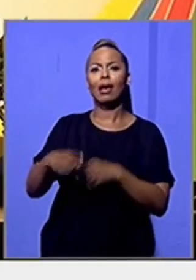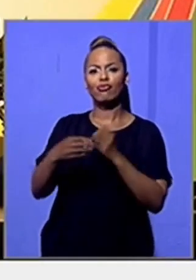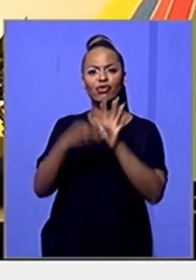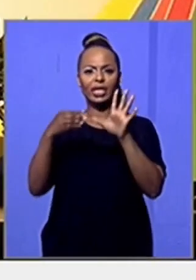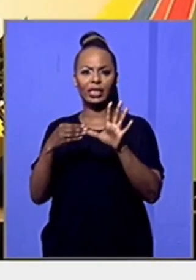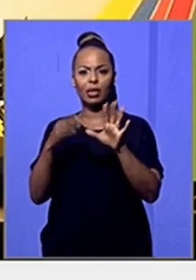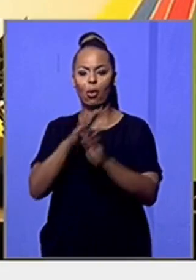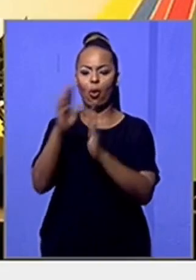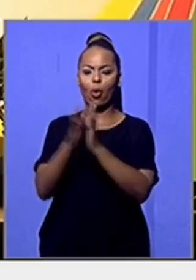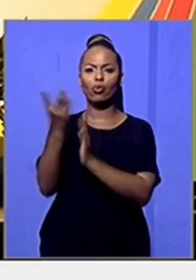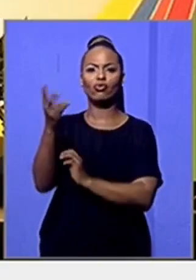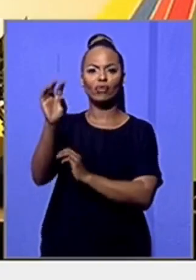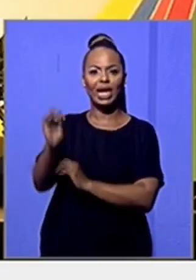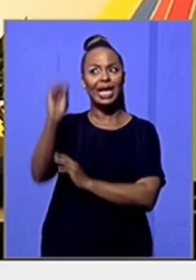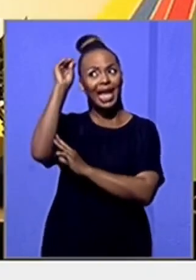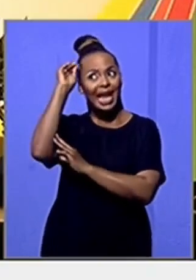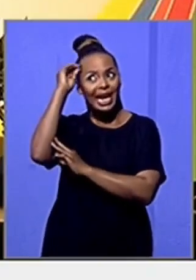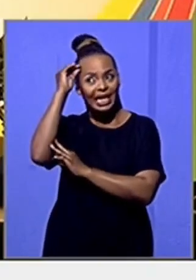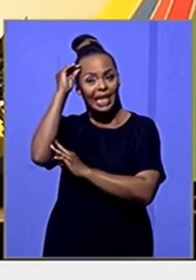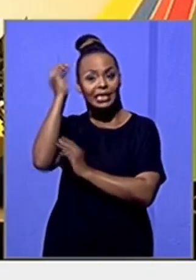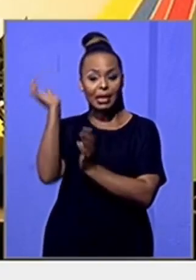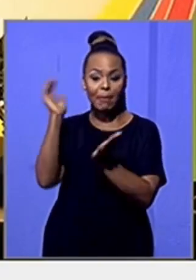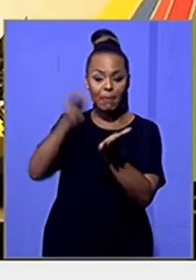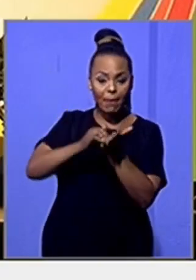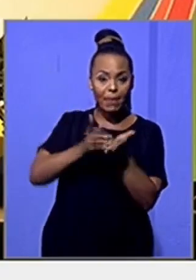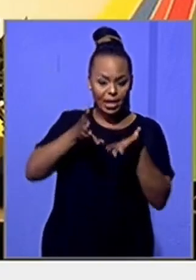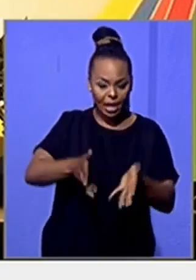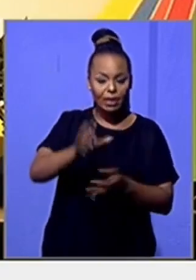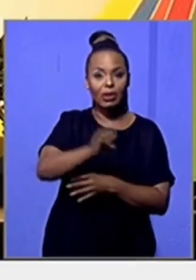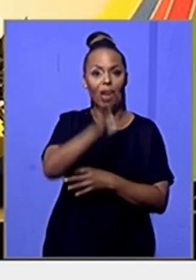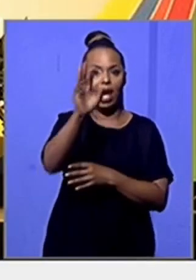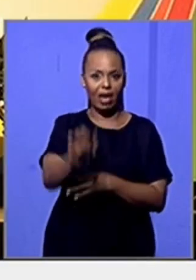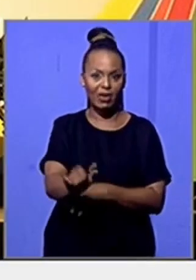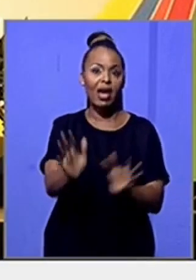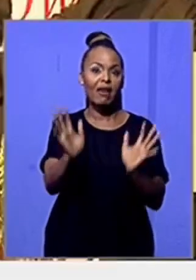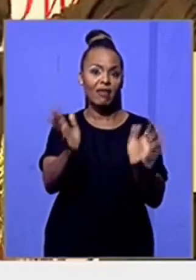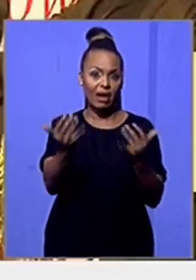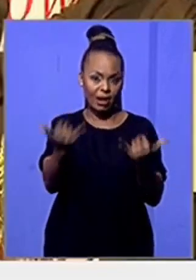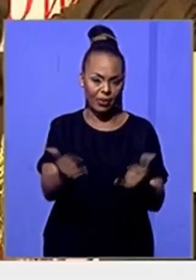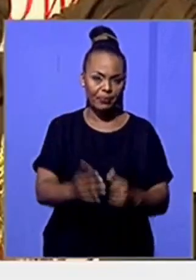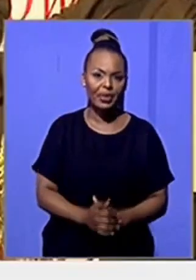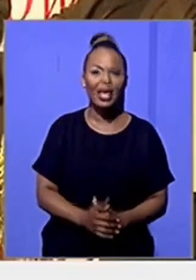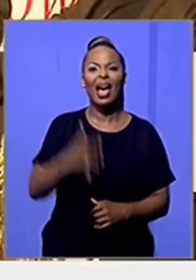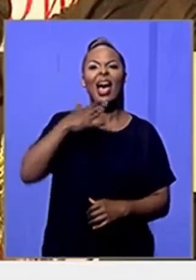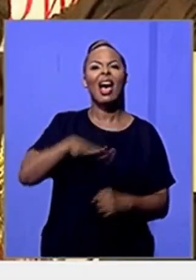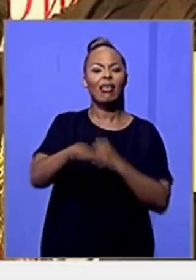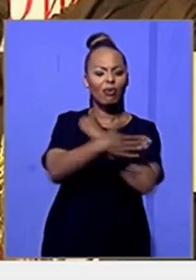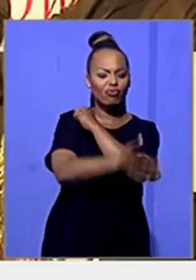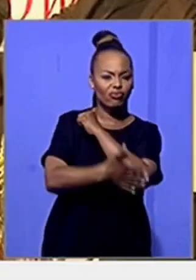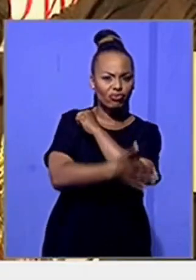20 ba le gore ba tle mo South Africa, and then go na le ba dinaga tse dingwe